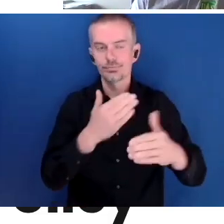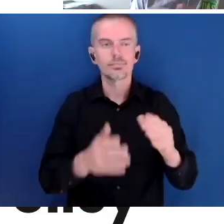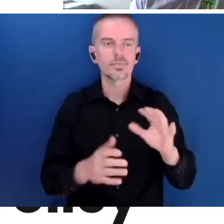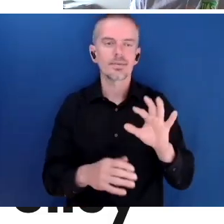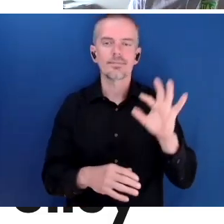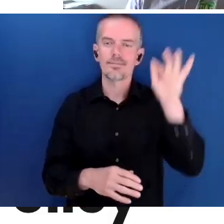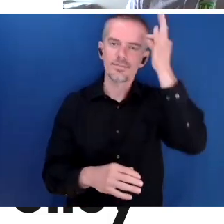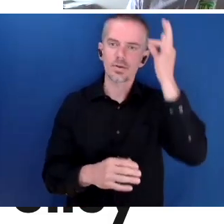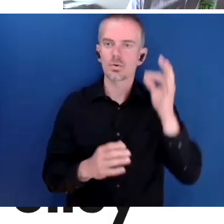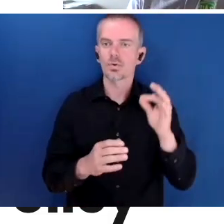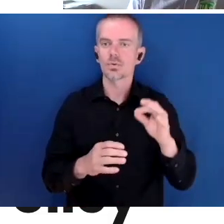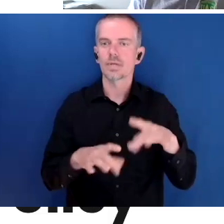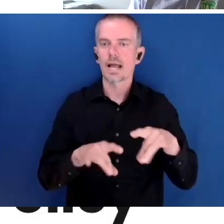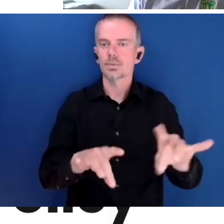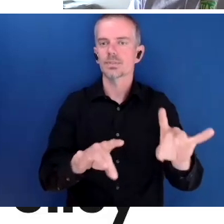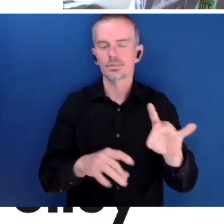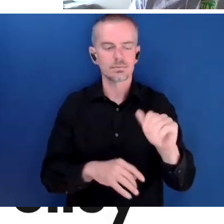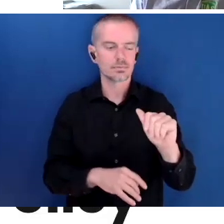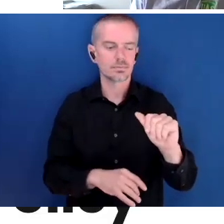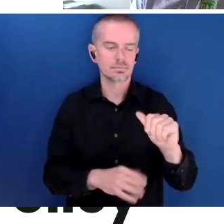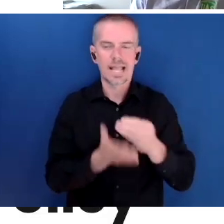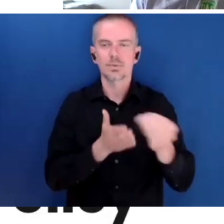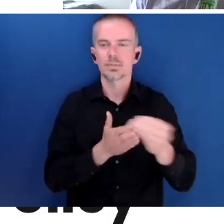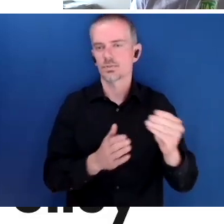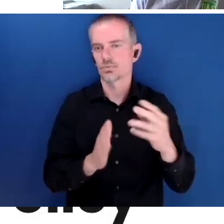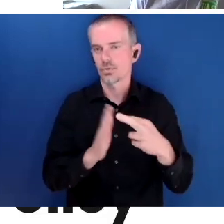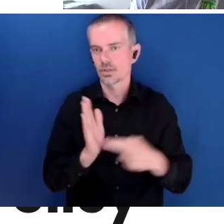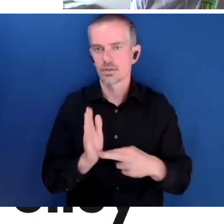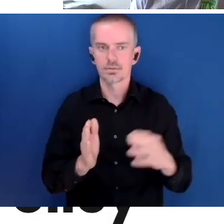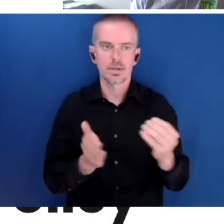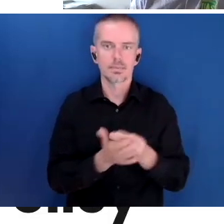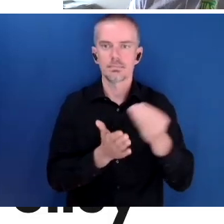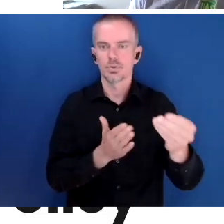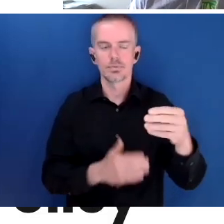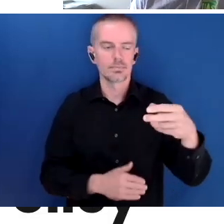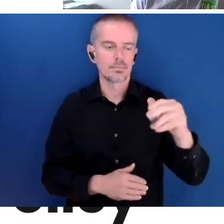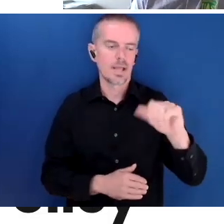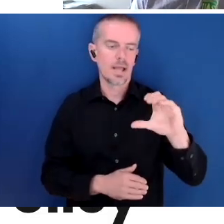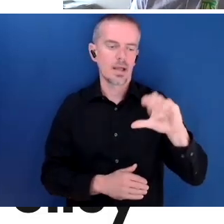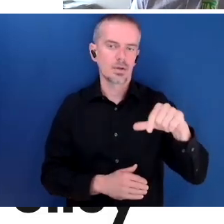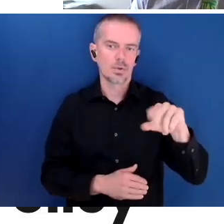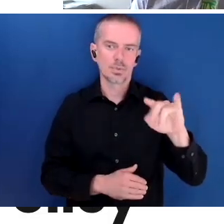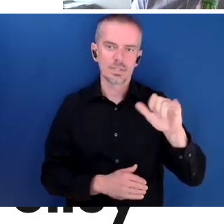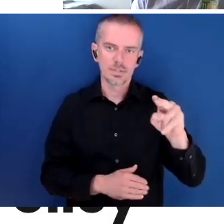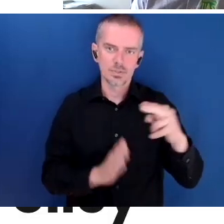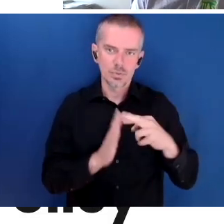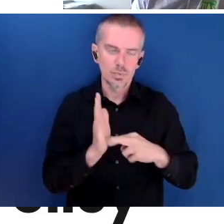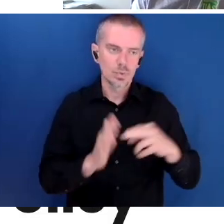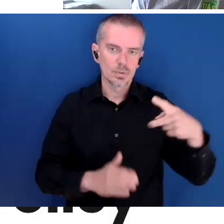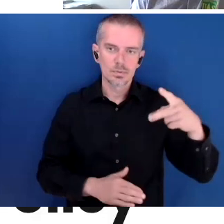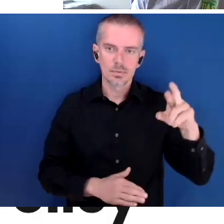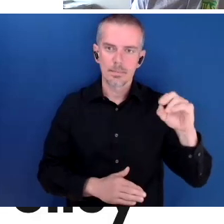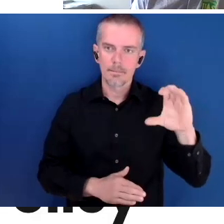regulations and the procurement rules that we have when we're buying services. And so those rules in the